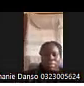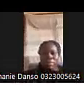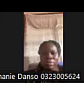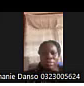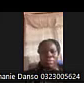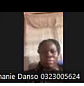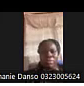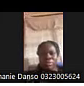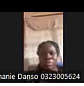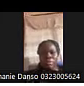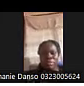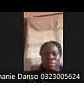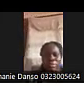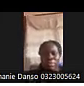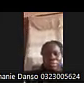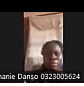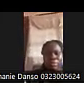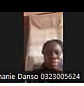Yes.